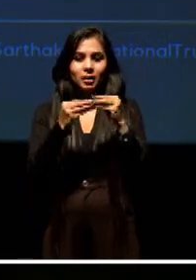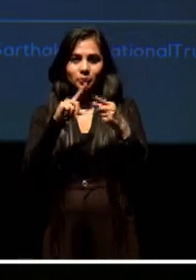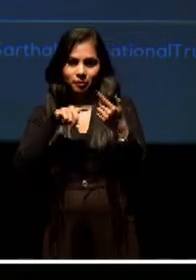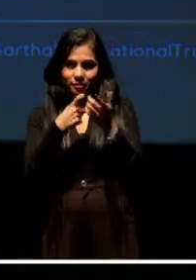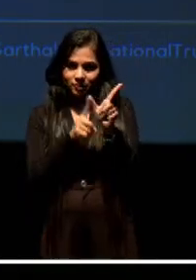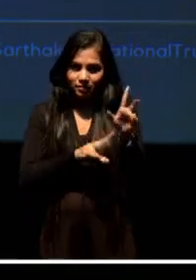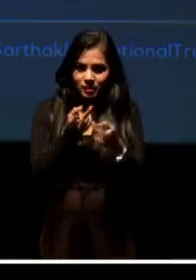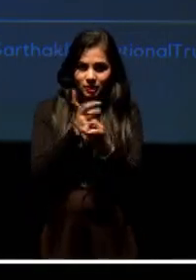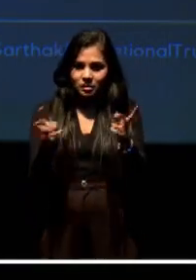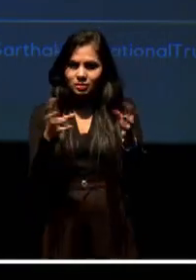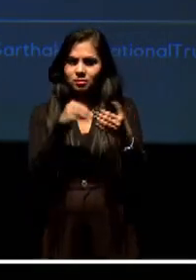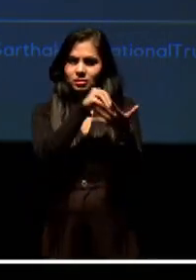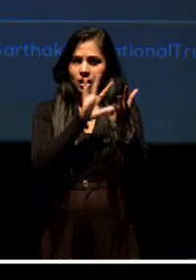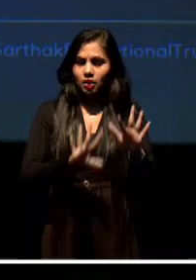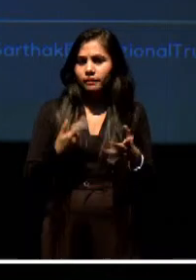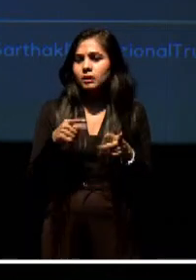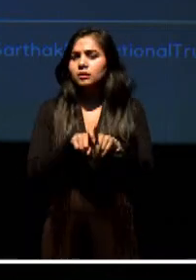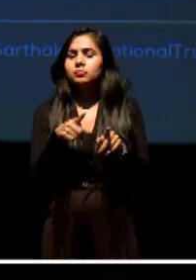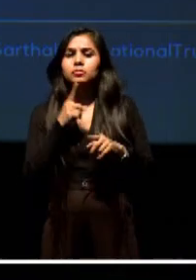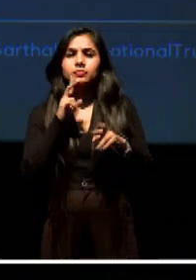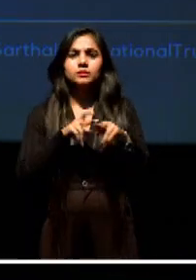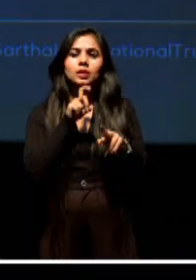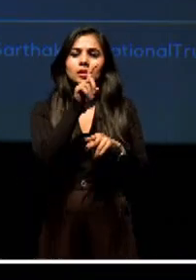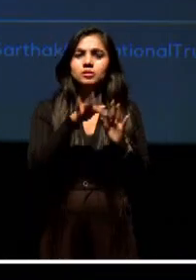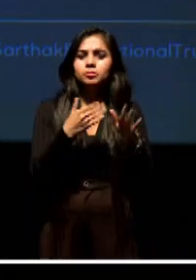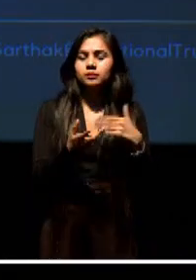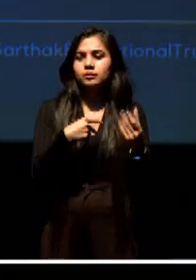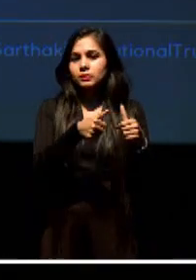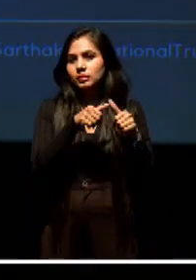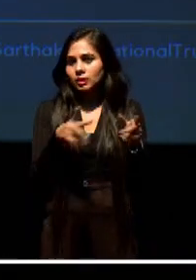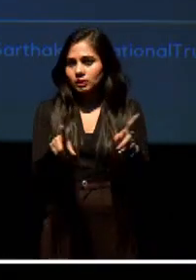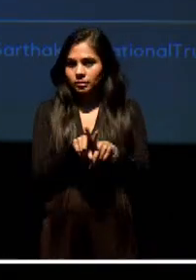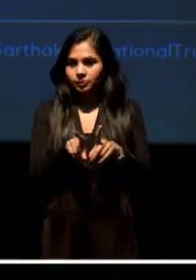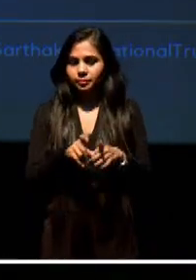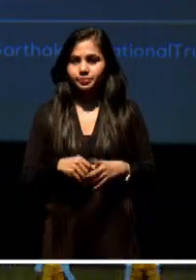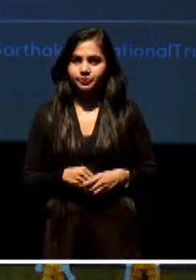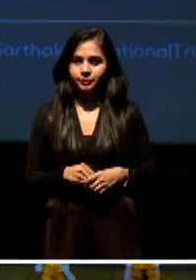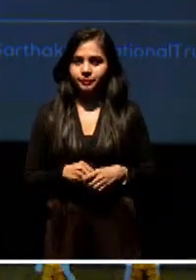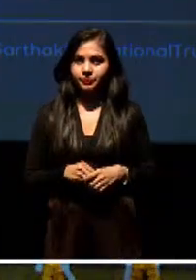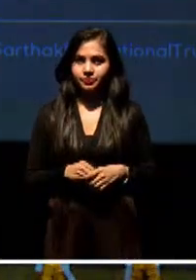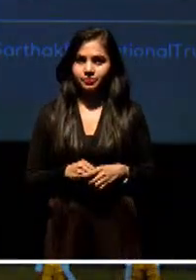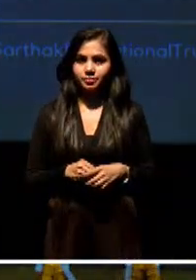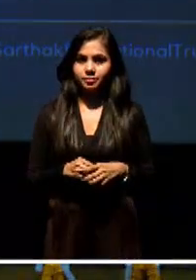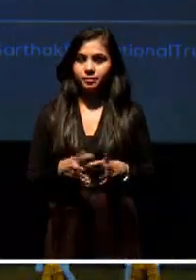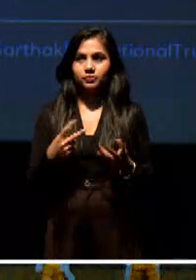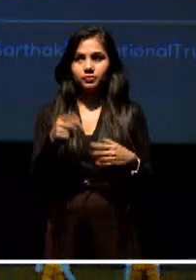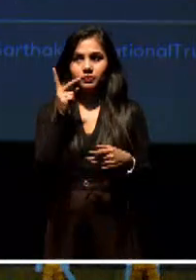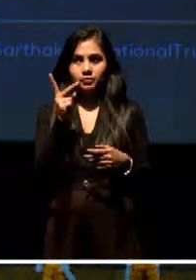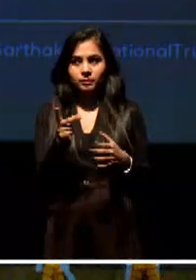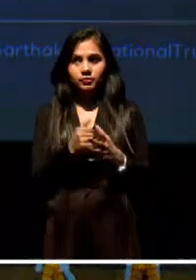we'll cover a lot of those things. When we ask you questions, we'll try to unravel some of those threads. Okay, looks